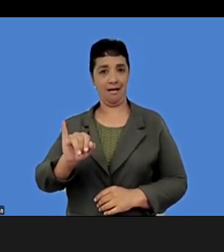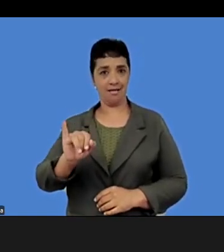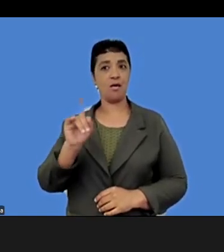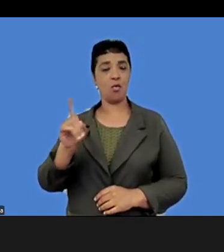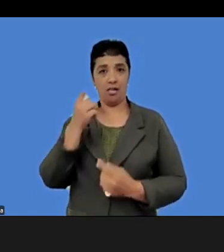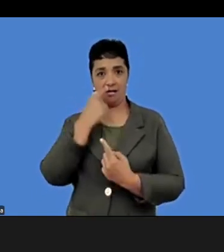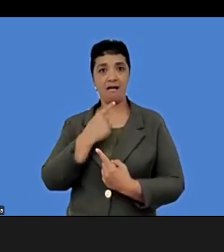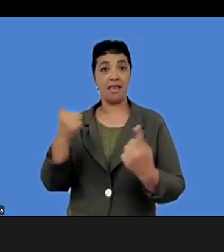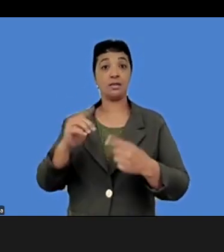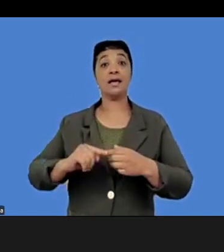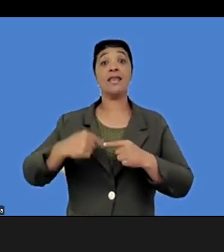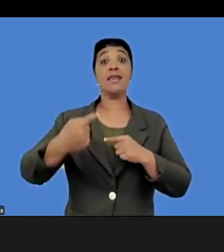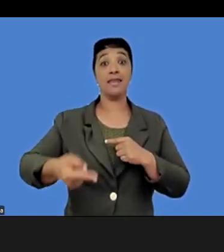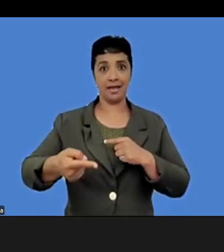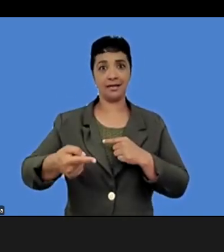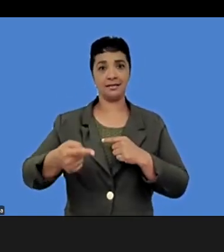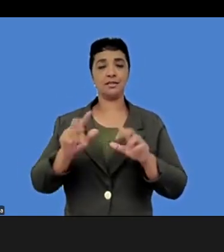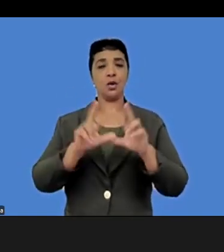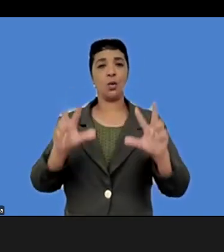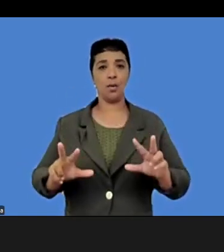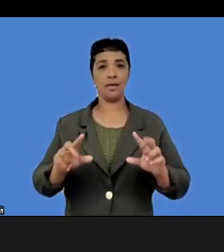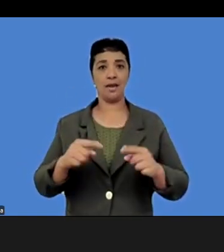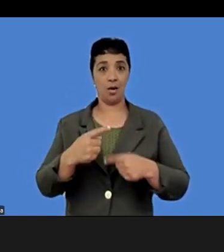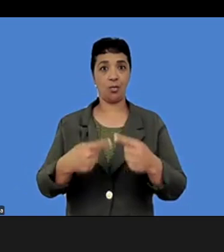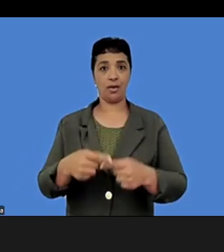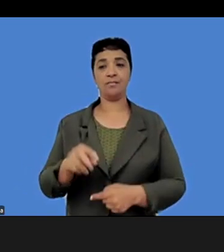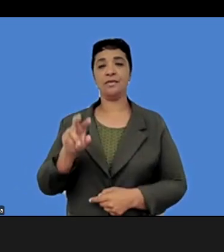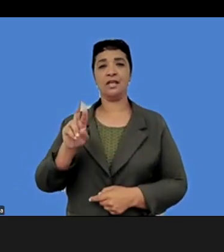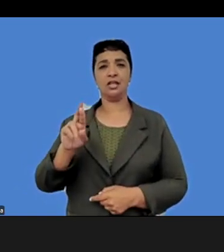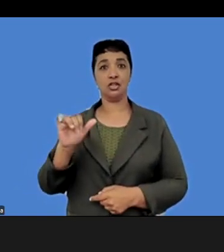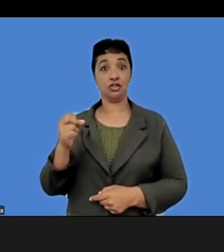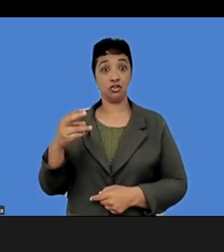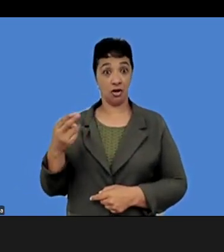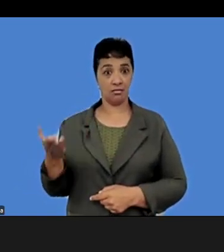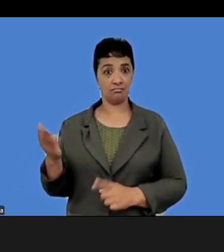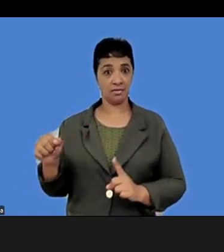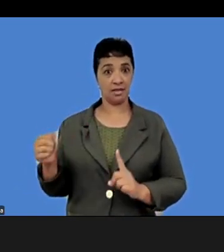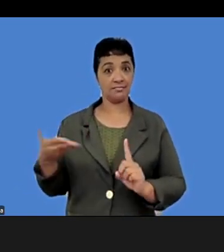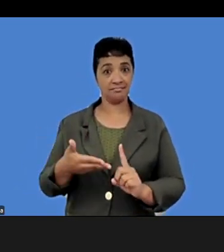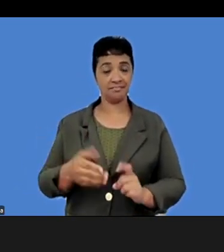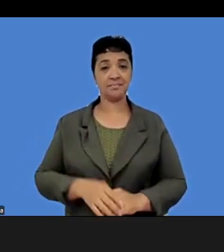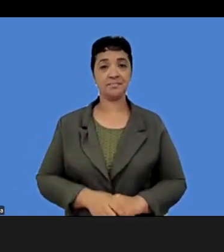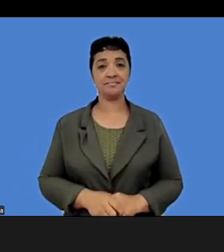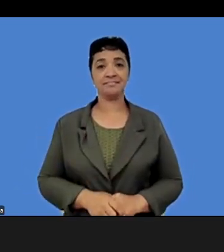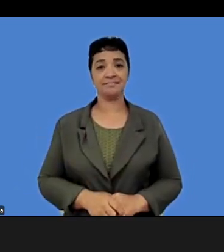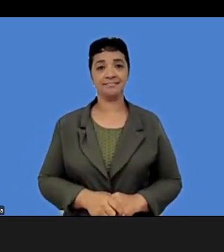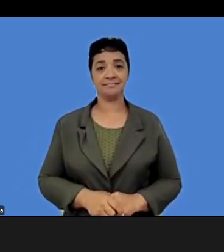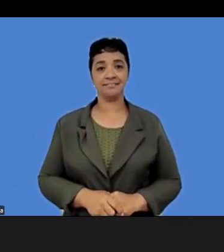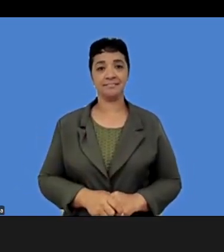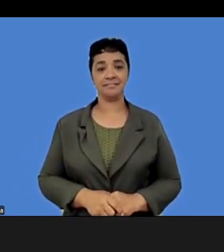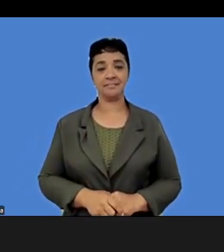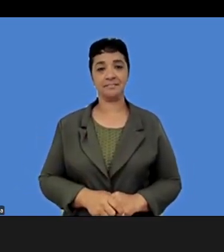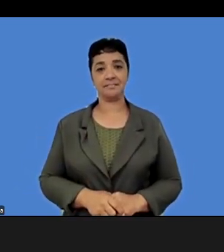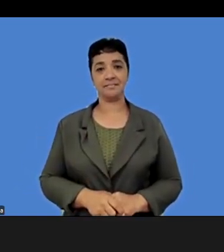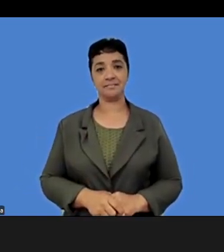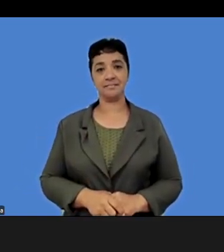the date of our next webinar. Richa, if you're still with us, can you please go ahead and announce the next webinar?